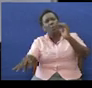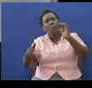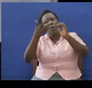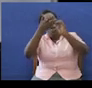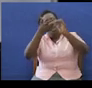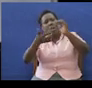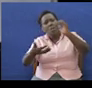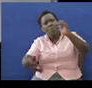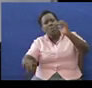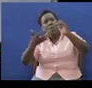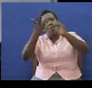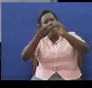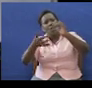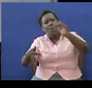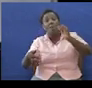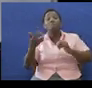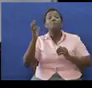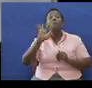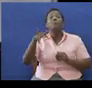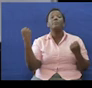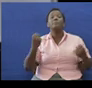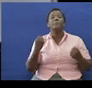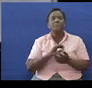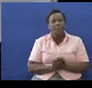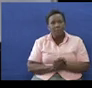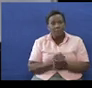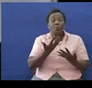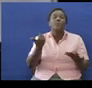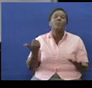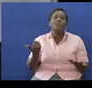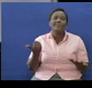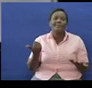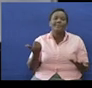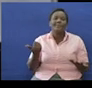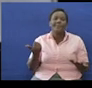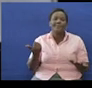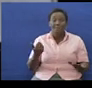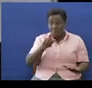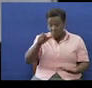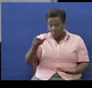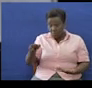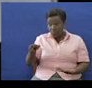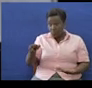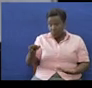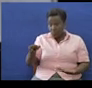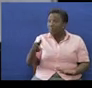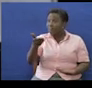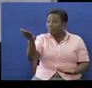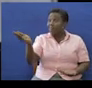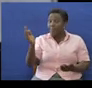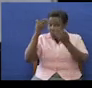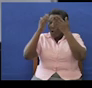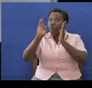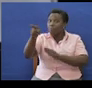a constant of flow of water all over the year. Why? Because